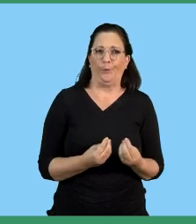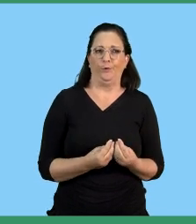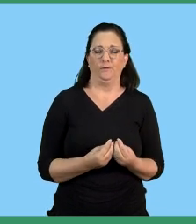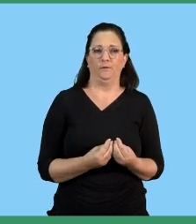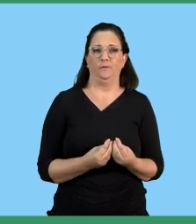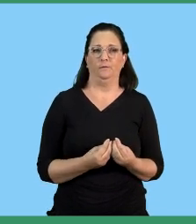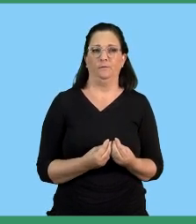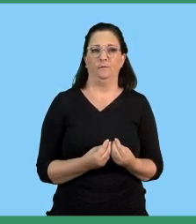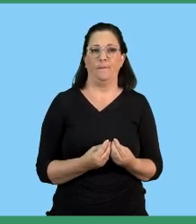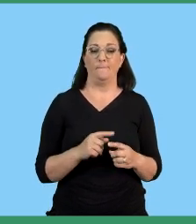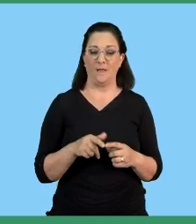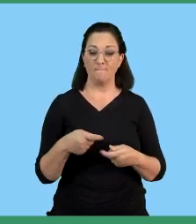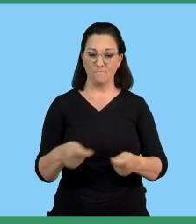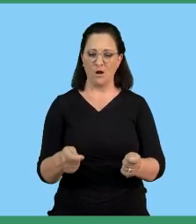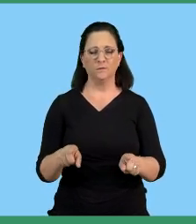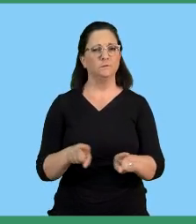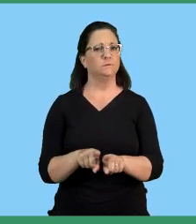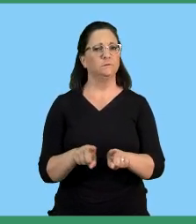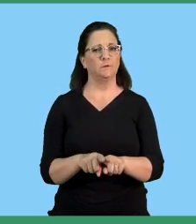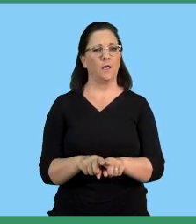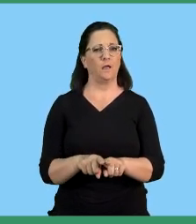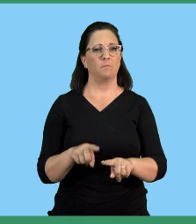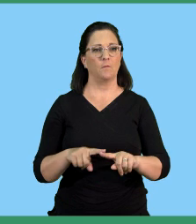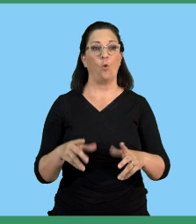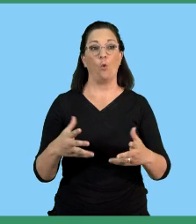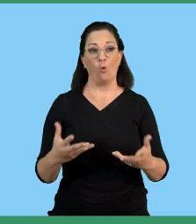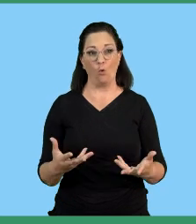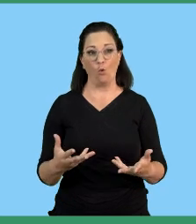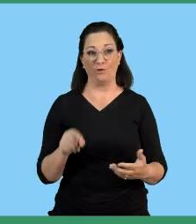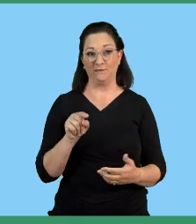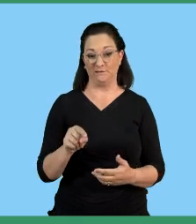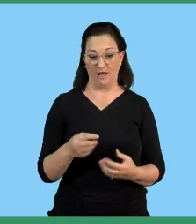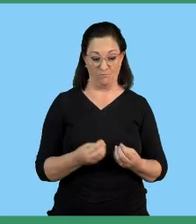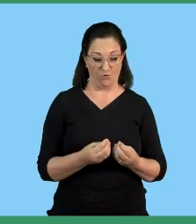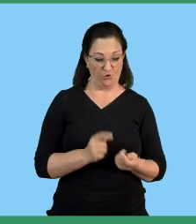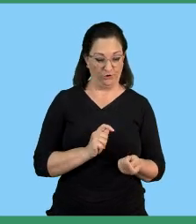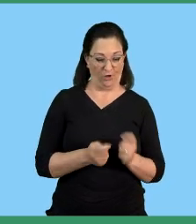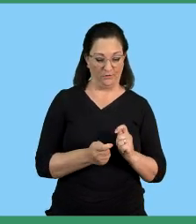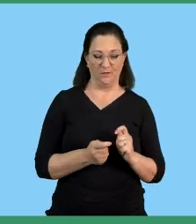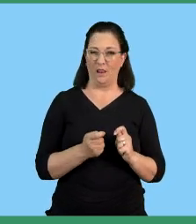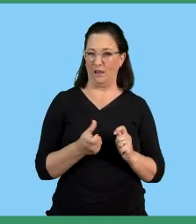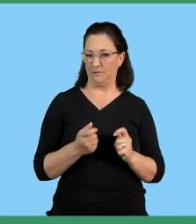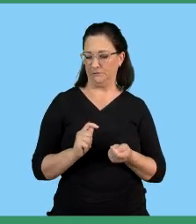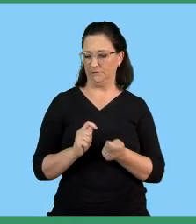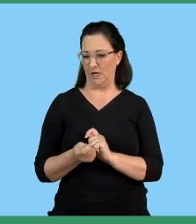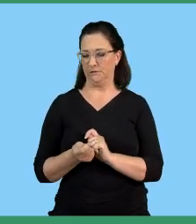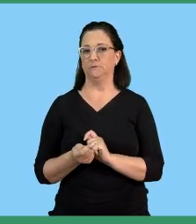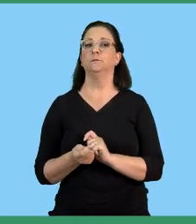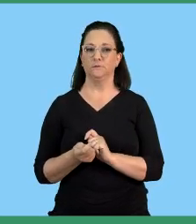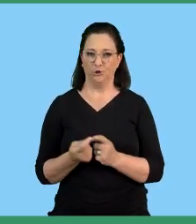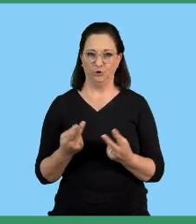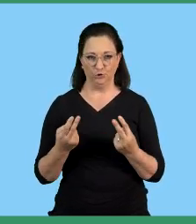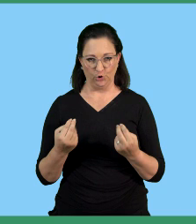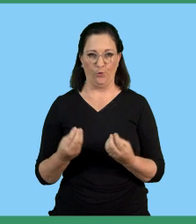products into existing markets or modifies an existing product, or we change a bit this